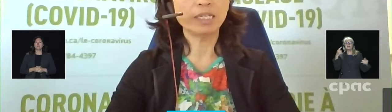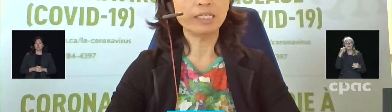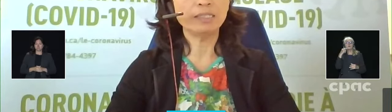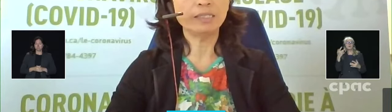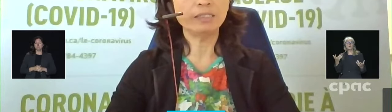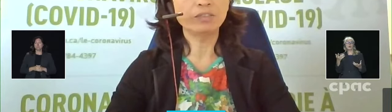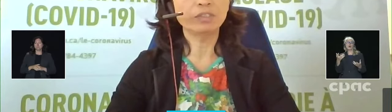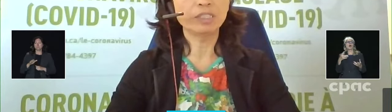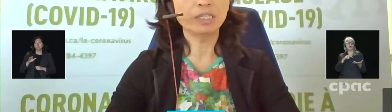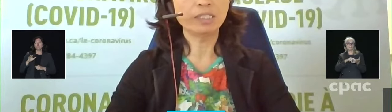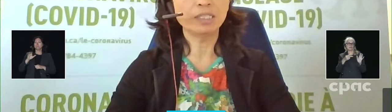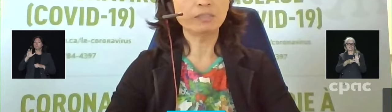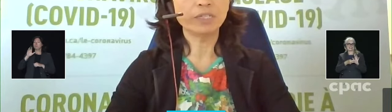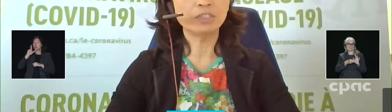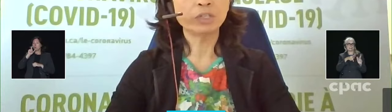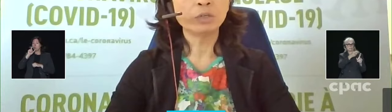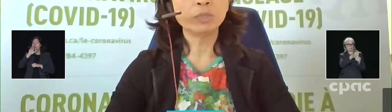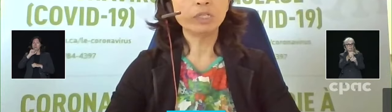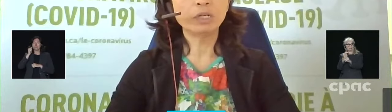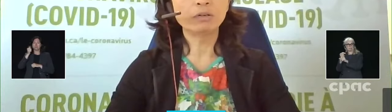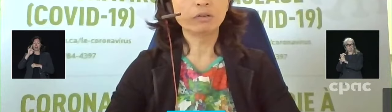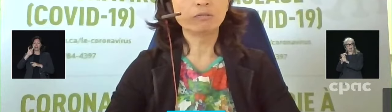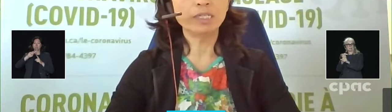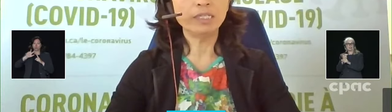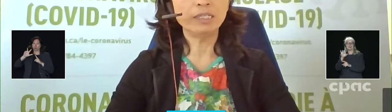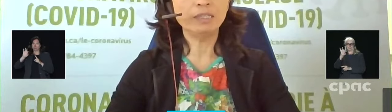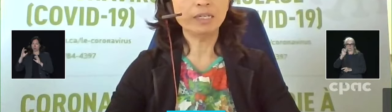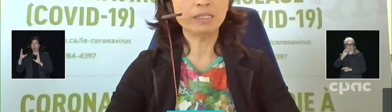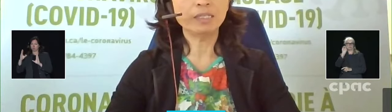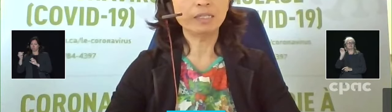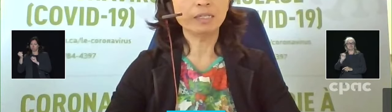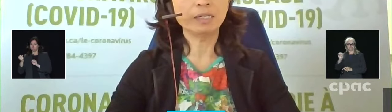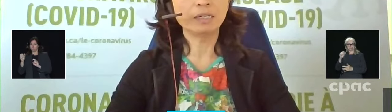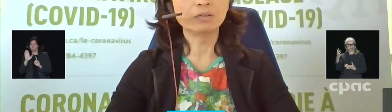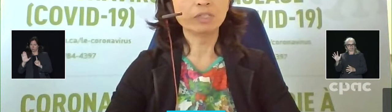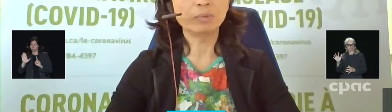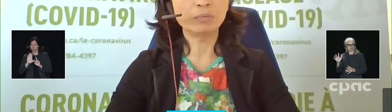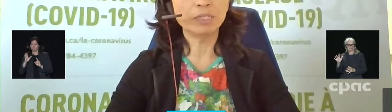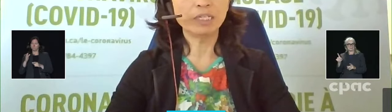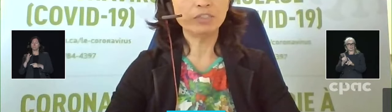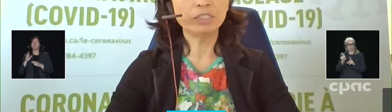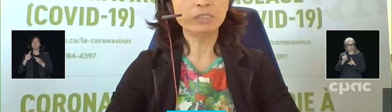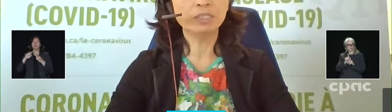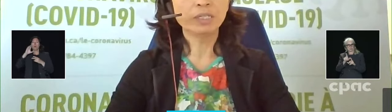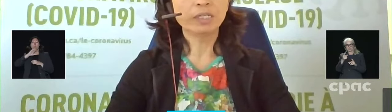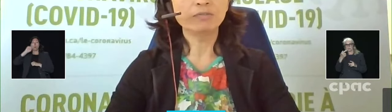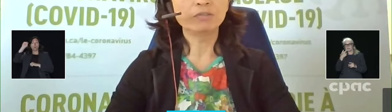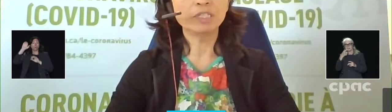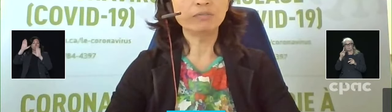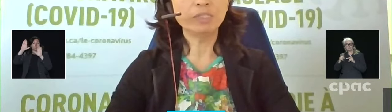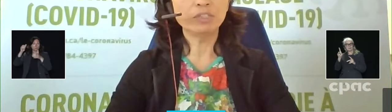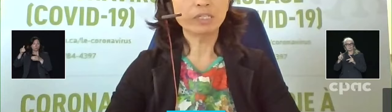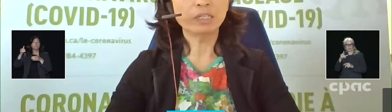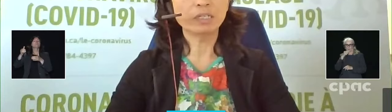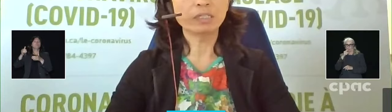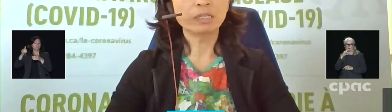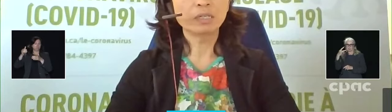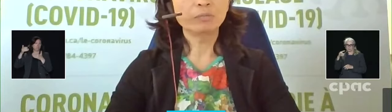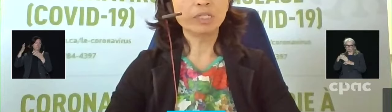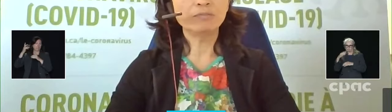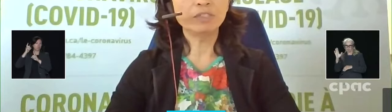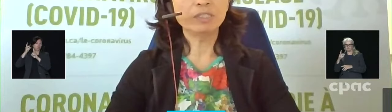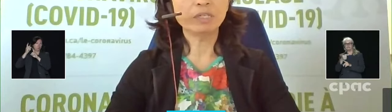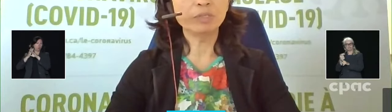Including in those 18 to 39 years of age. We know already that the older populations have already reached that